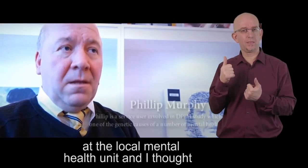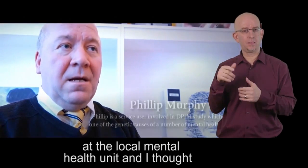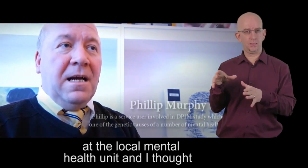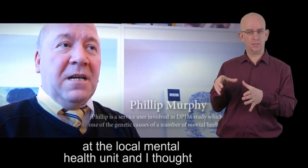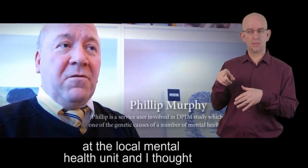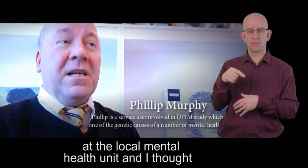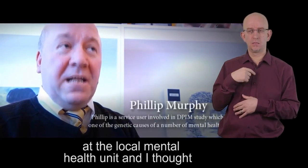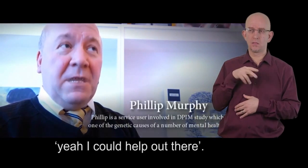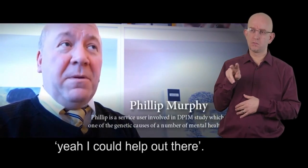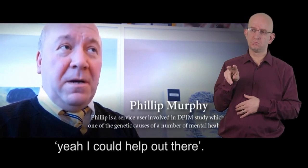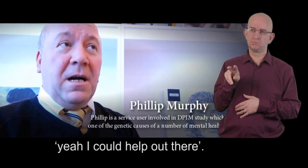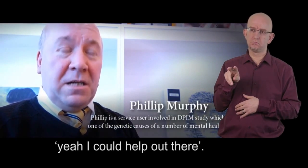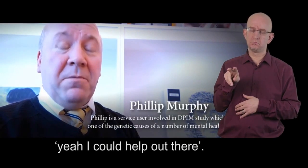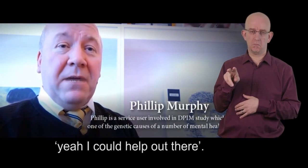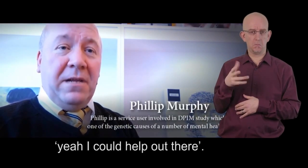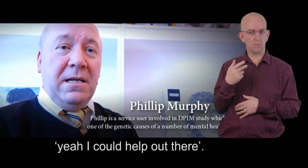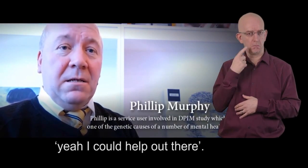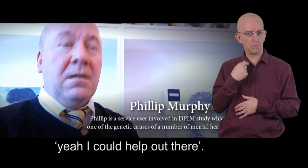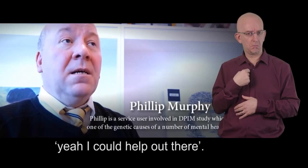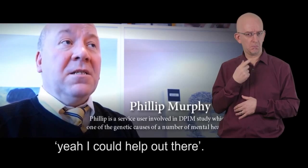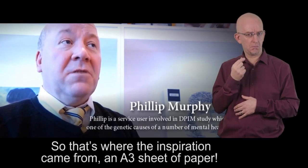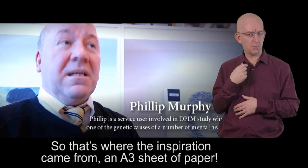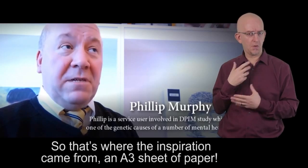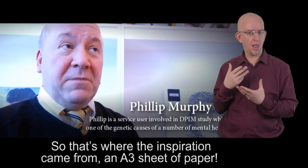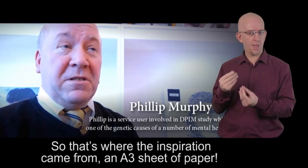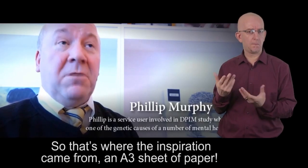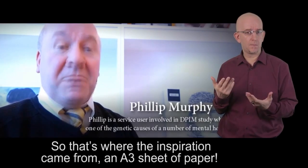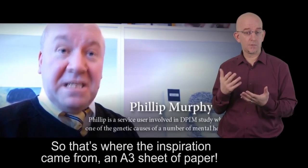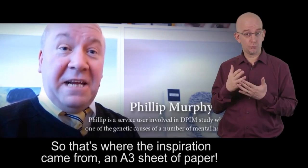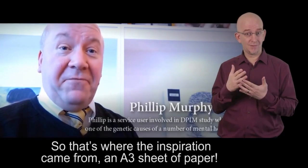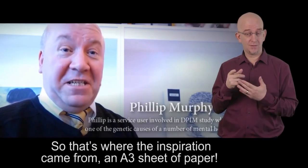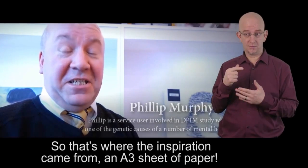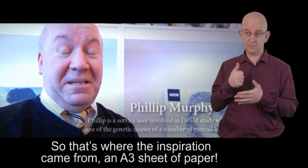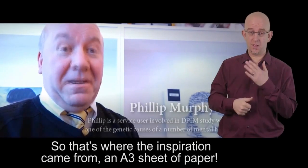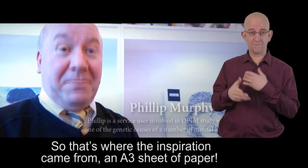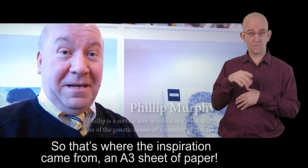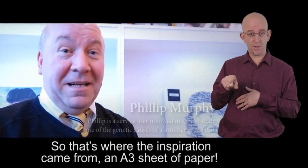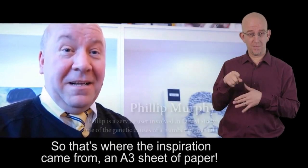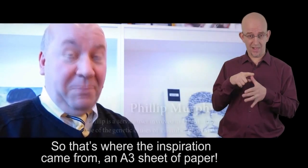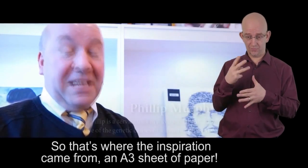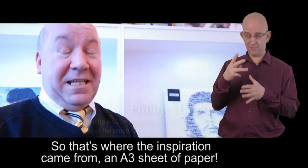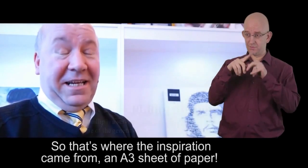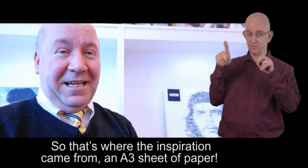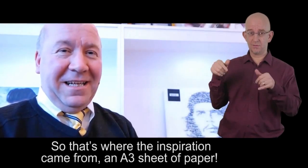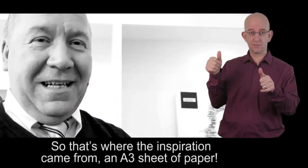and I thought yeah that could be my I could help out there so that's where the inspiration comes this is A3 sheet of paper